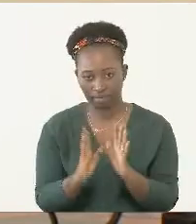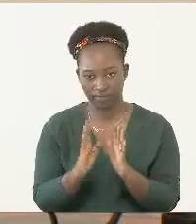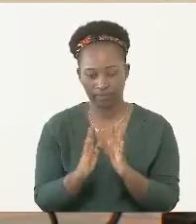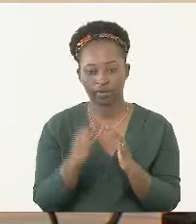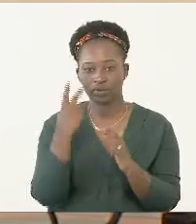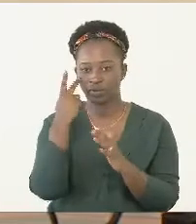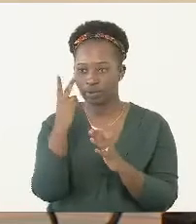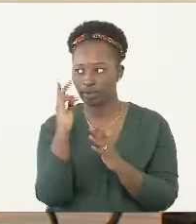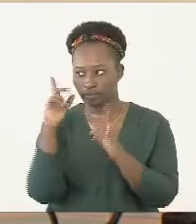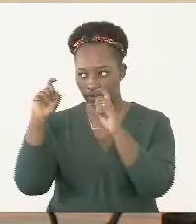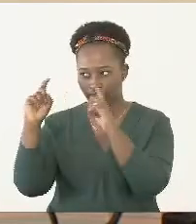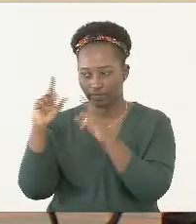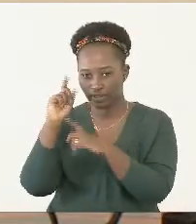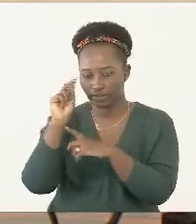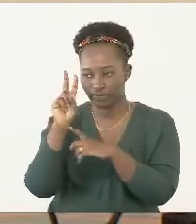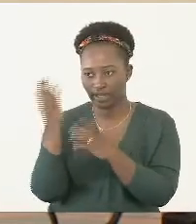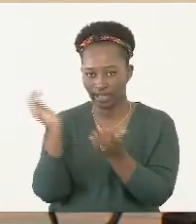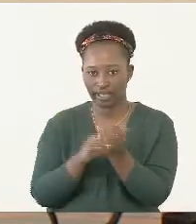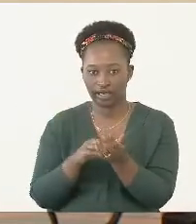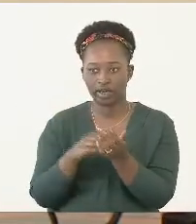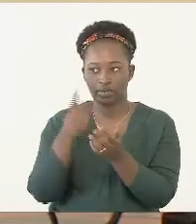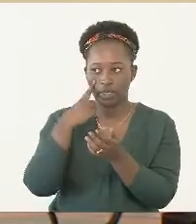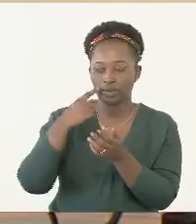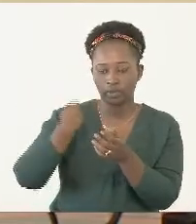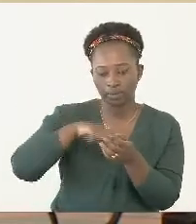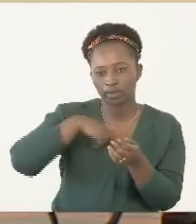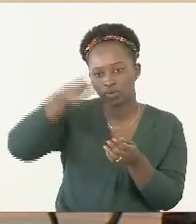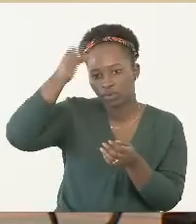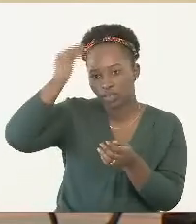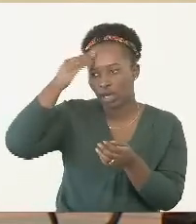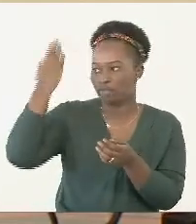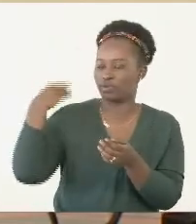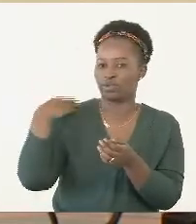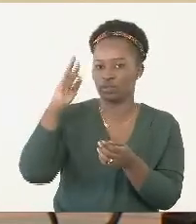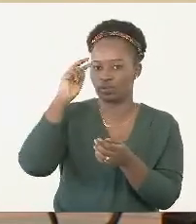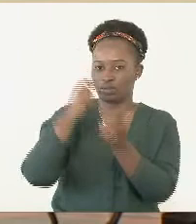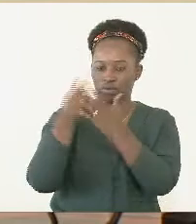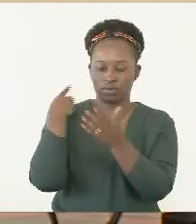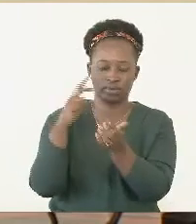Look at the slide again. Remember, it's the previous component we looked at, so it's not new to you.